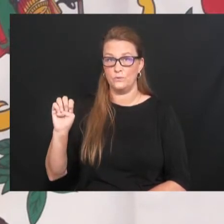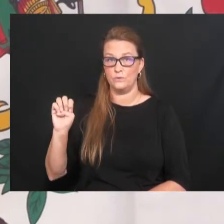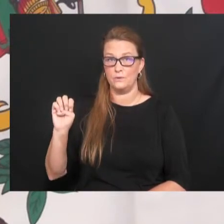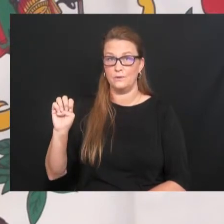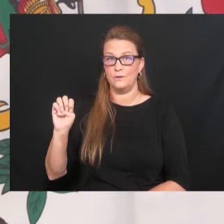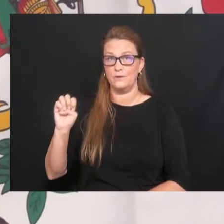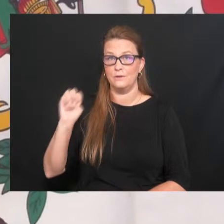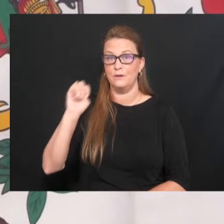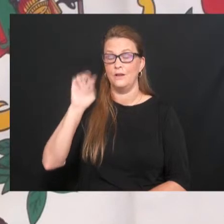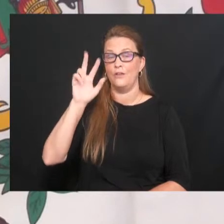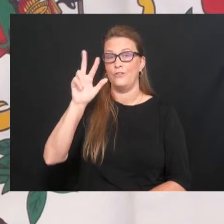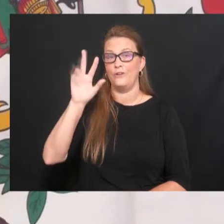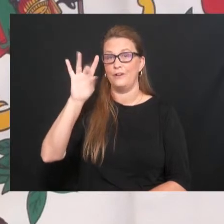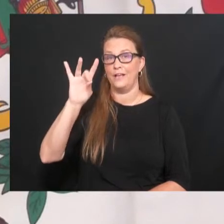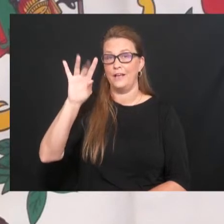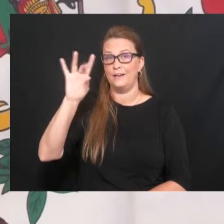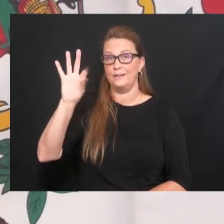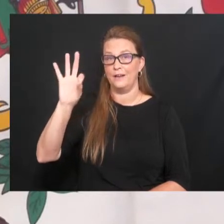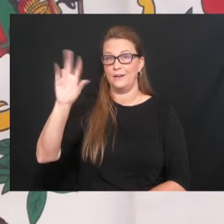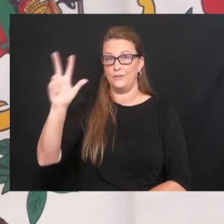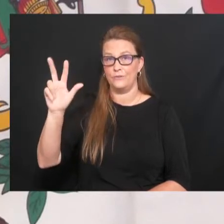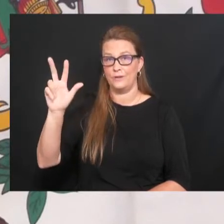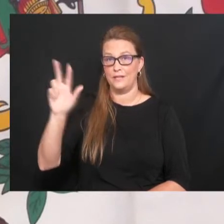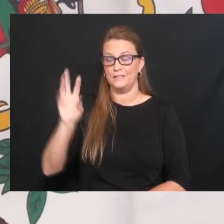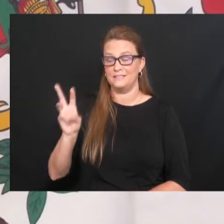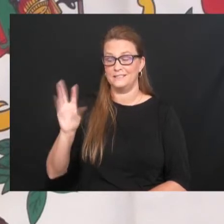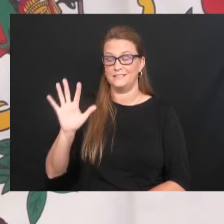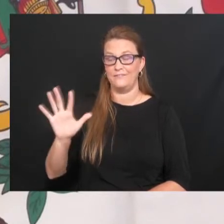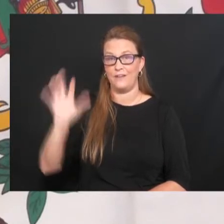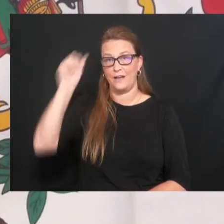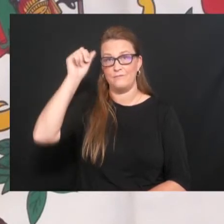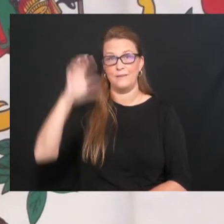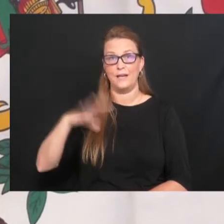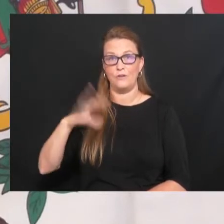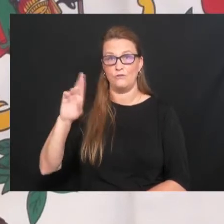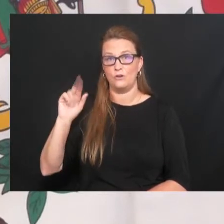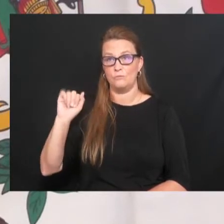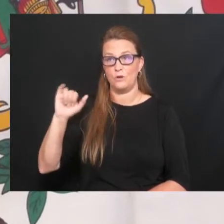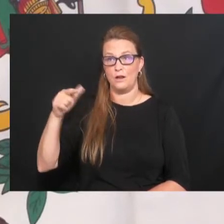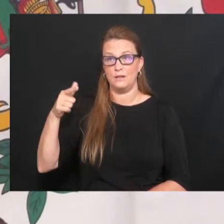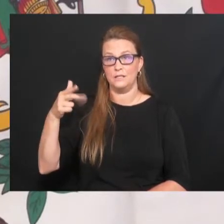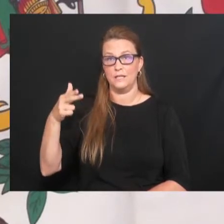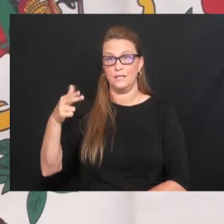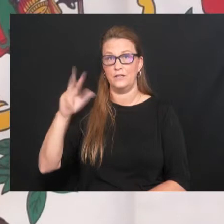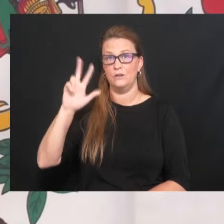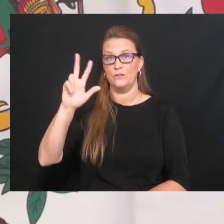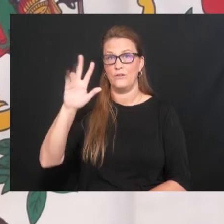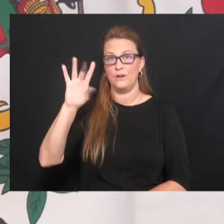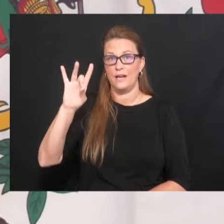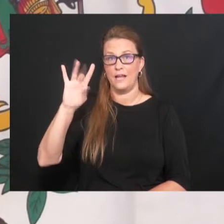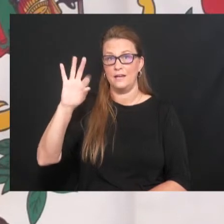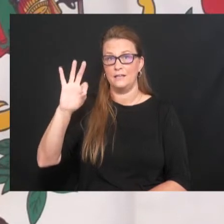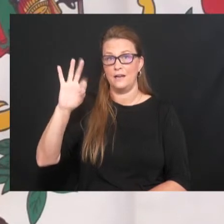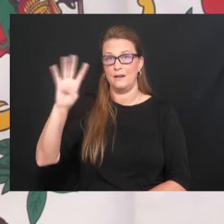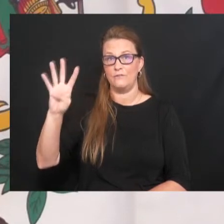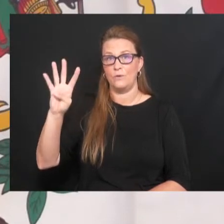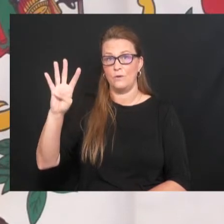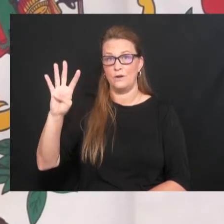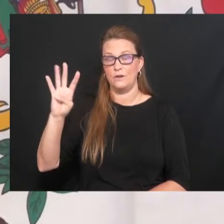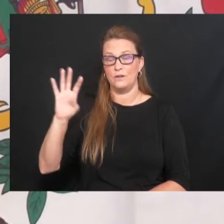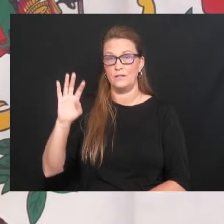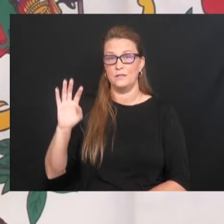The 3,893rd death, a 65-year-old male from Raleigh County. The 3,894th